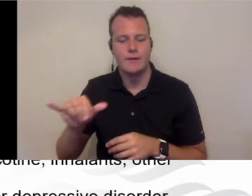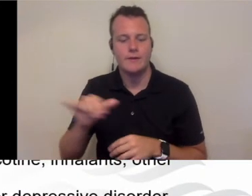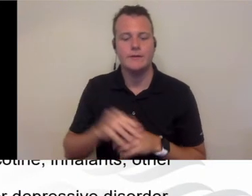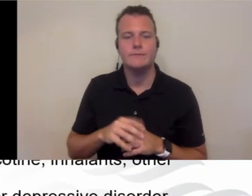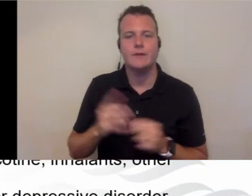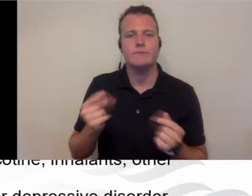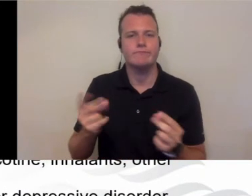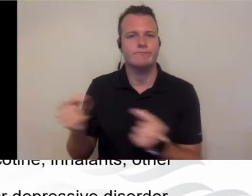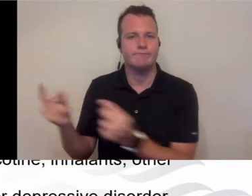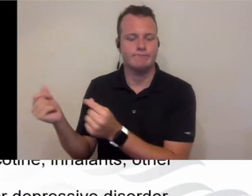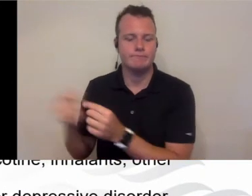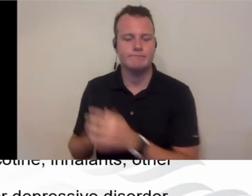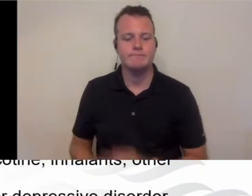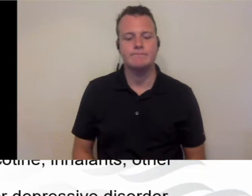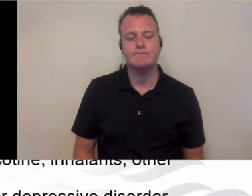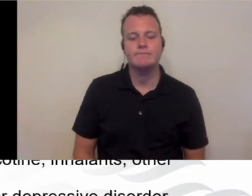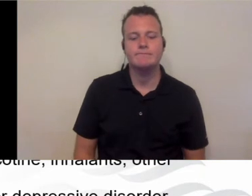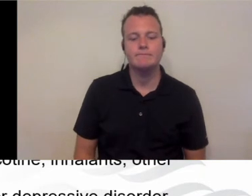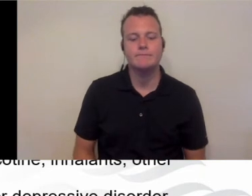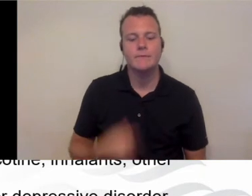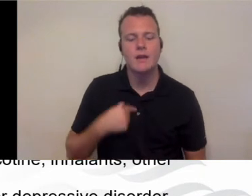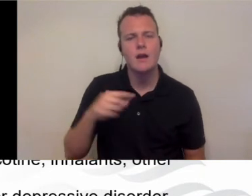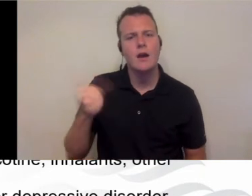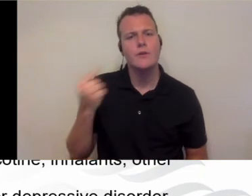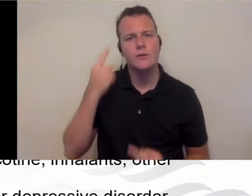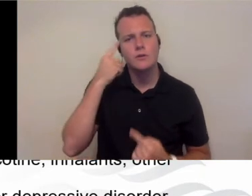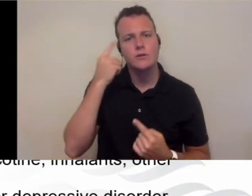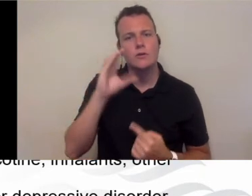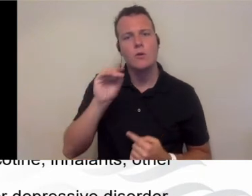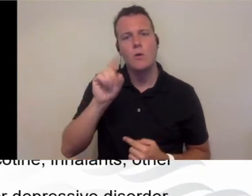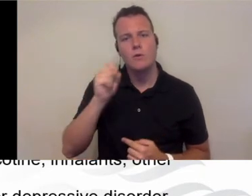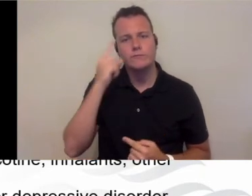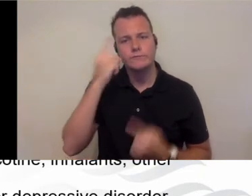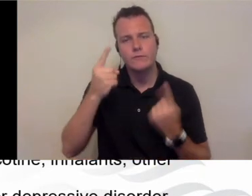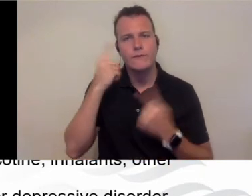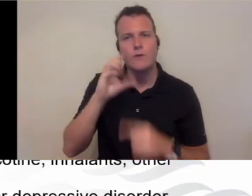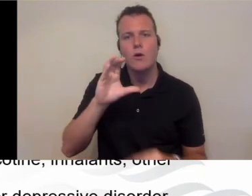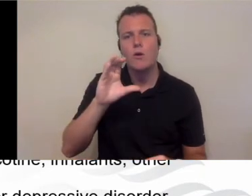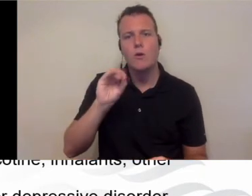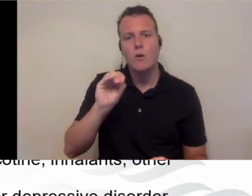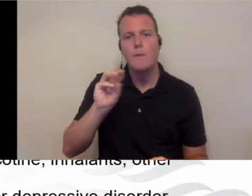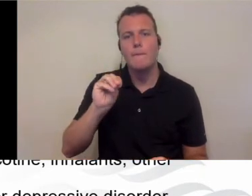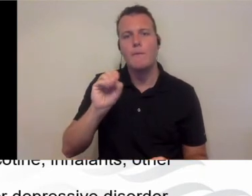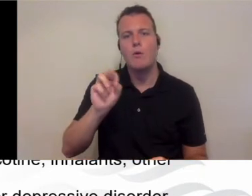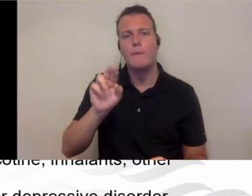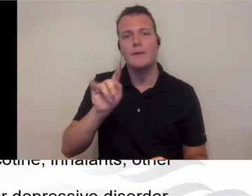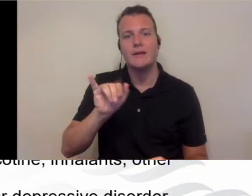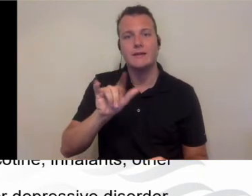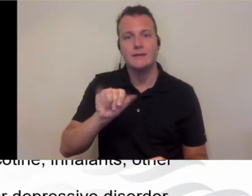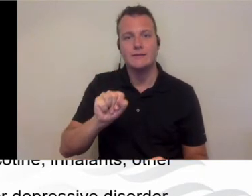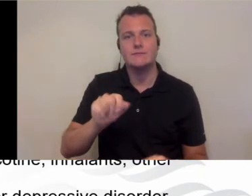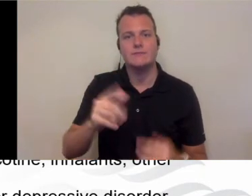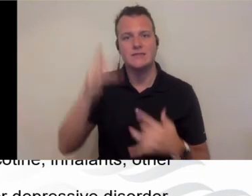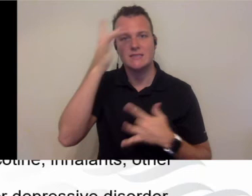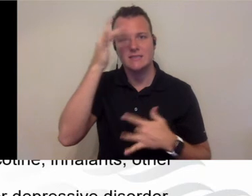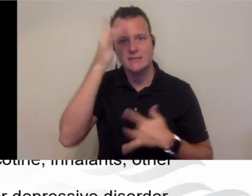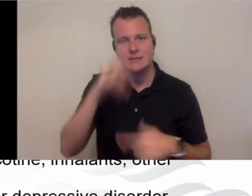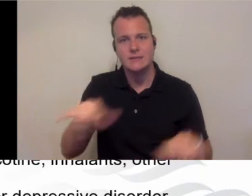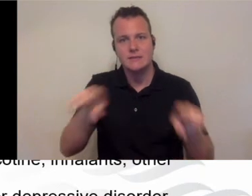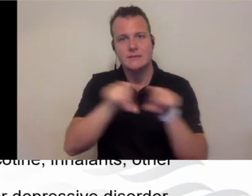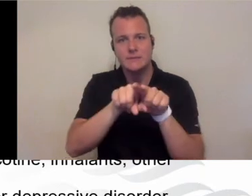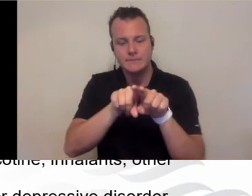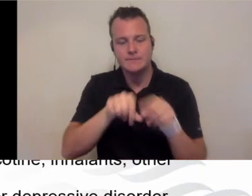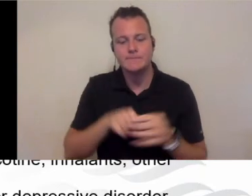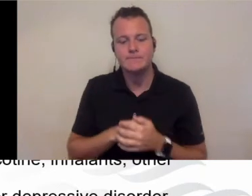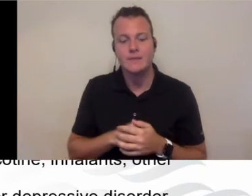very quickly. I mentioned to think about other codes that you could use for comorbidity. So if you have that patient who you have to